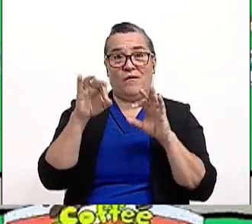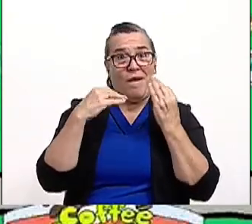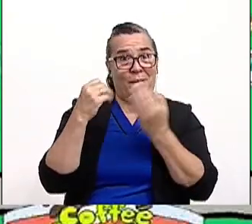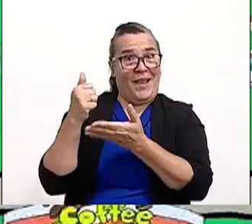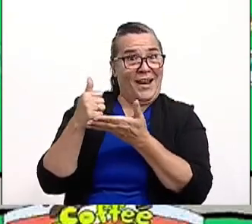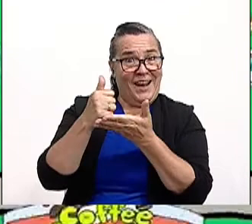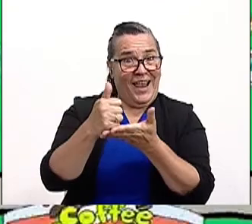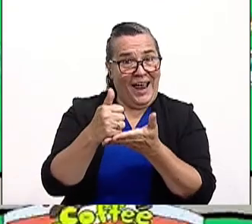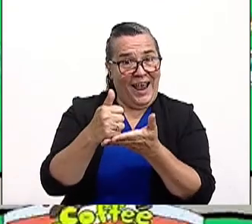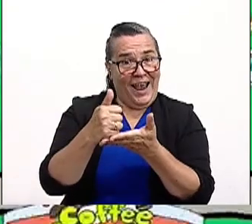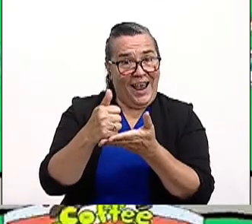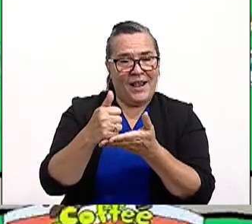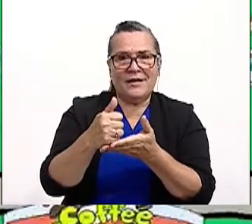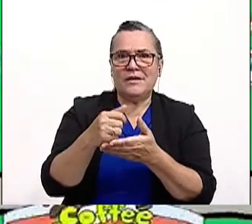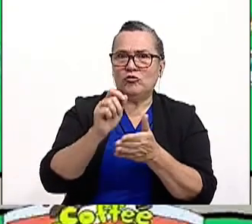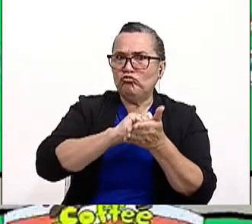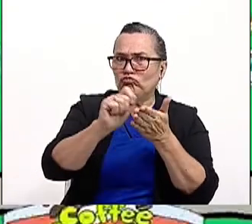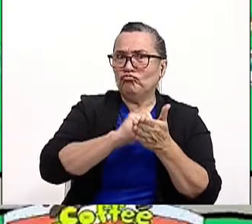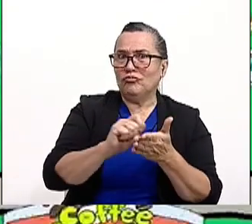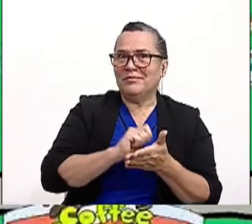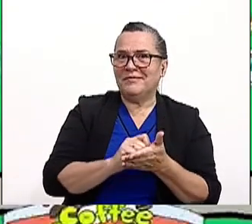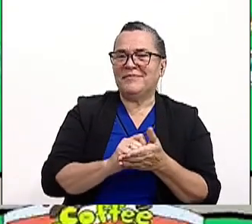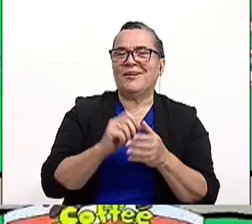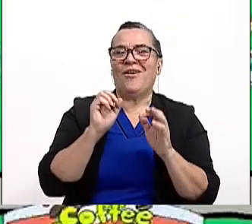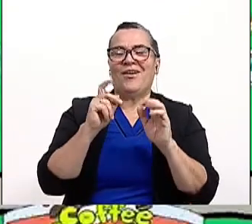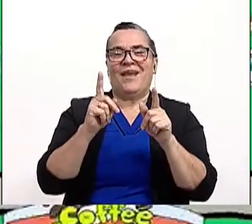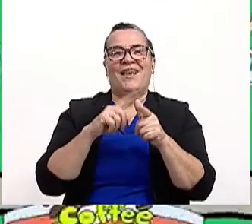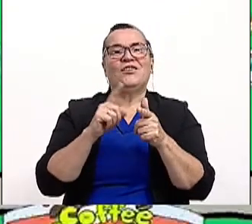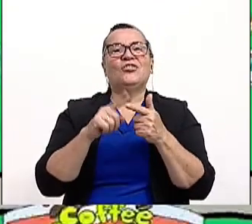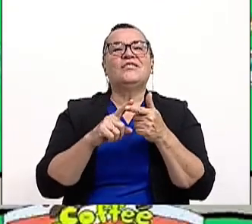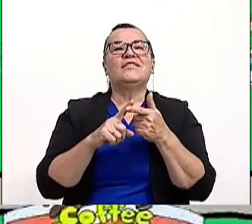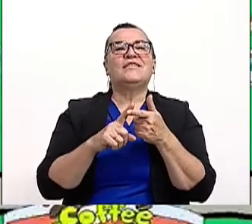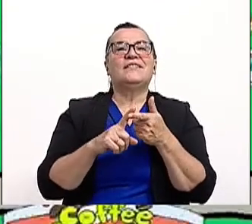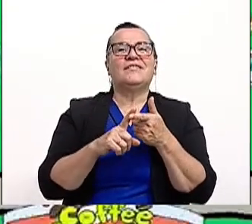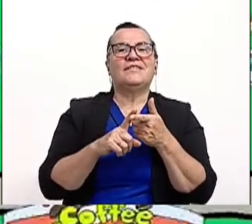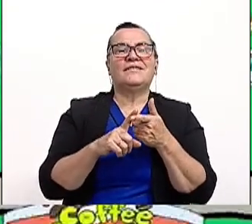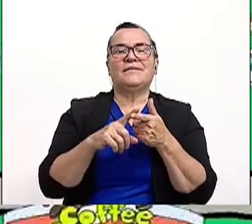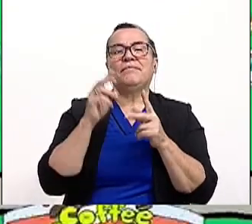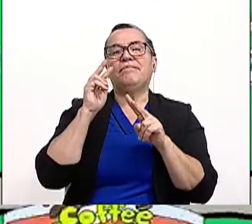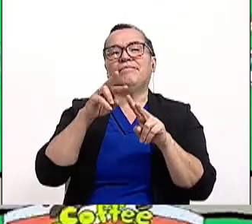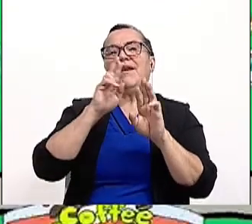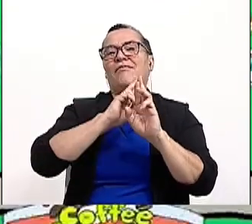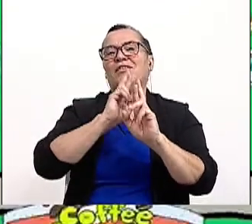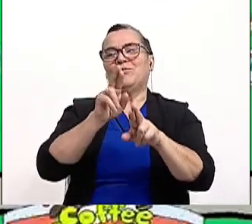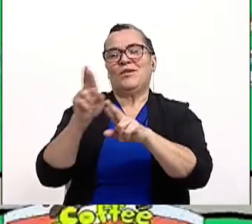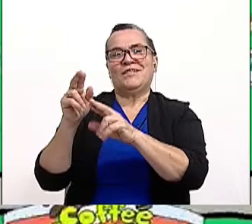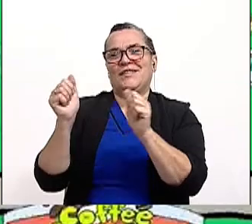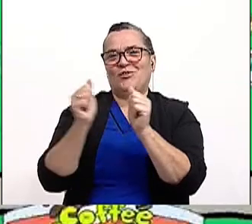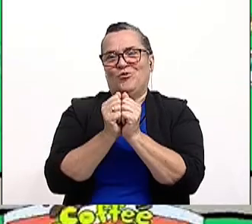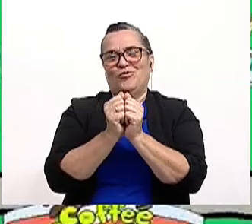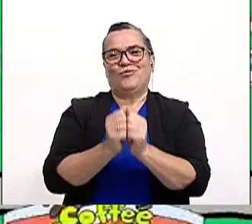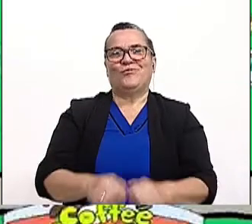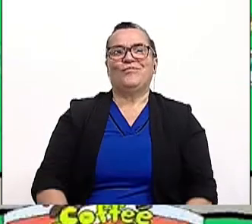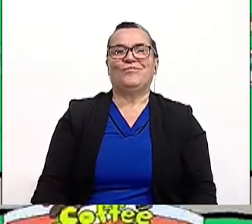help you? Did you take notes? All right, let's check the answers together.